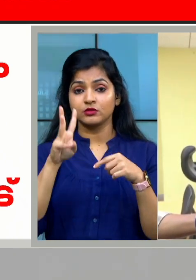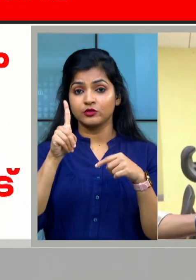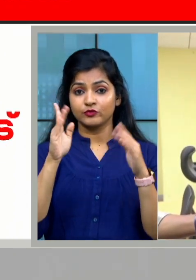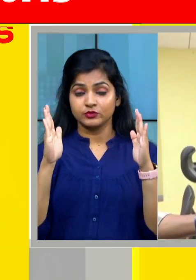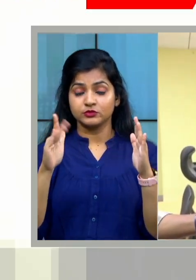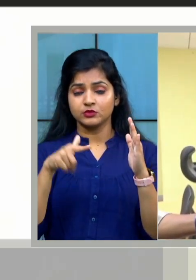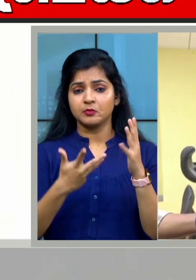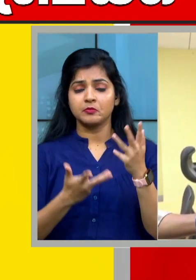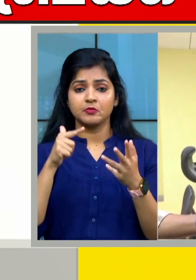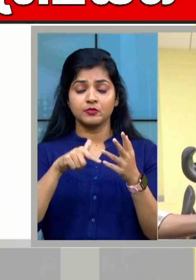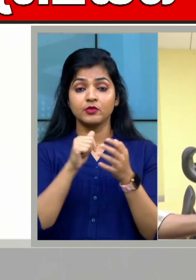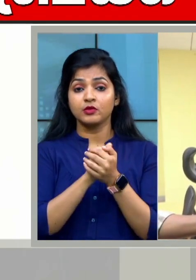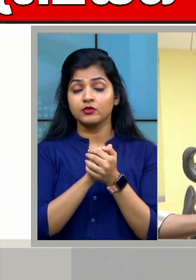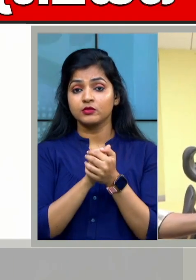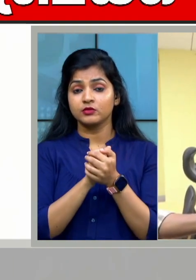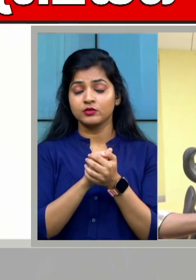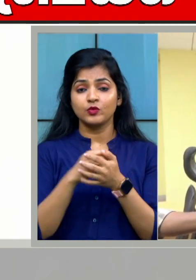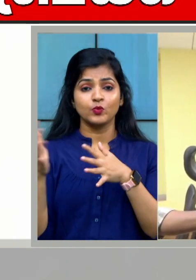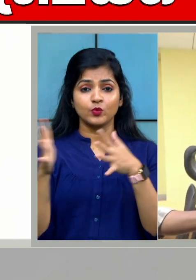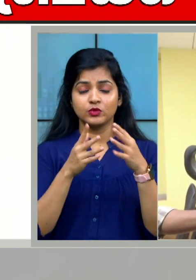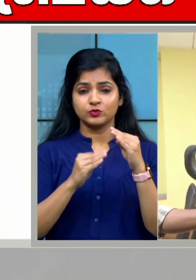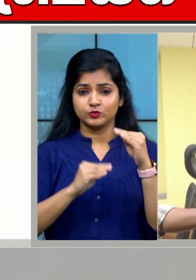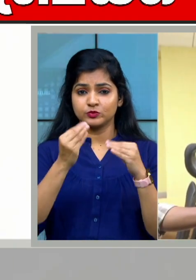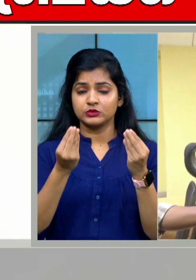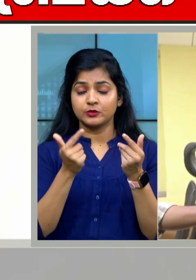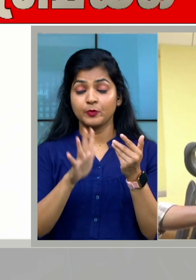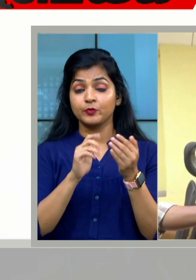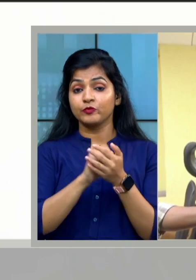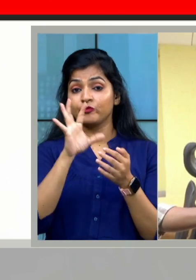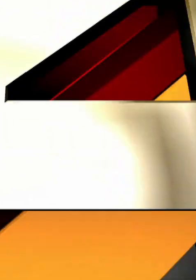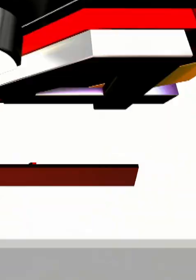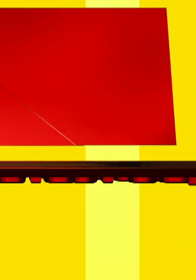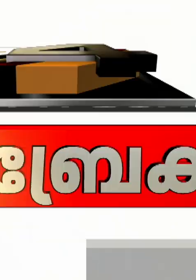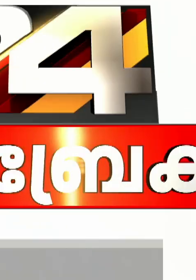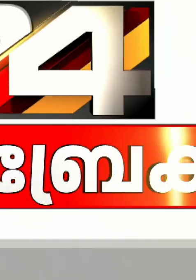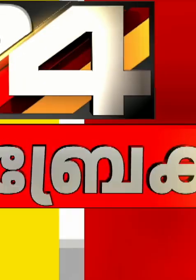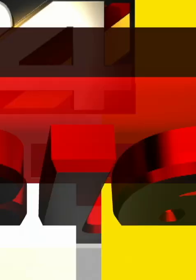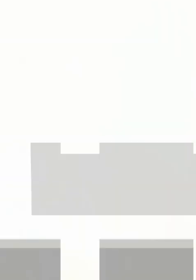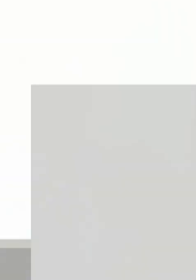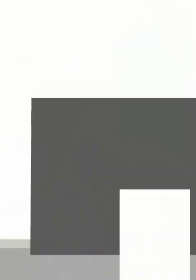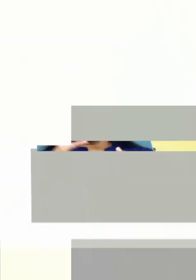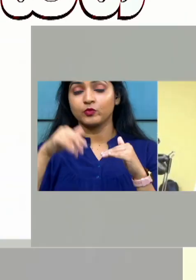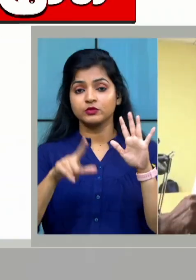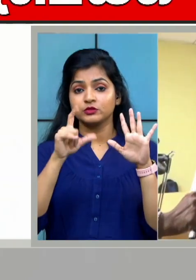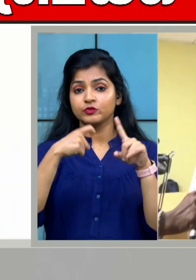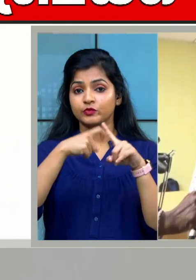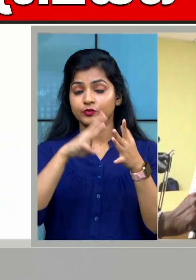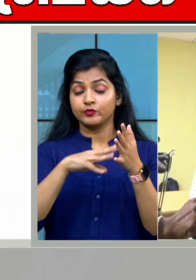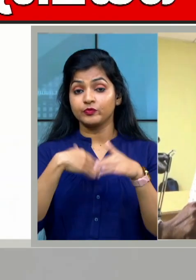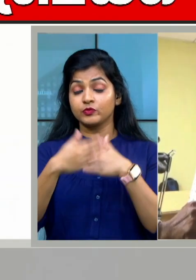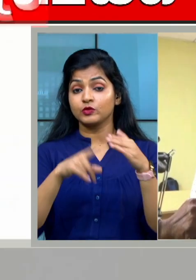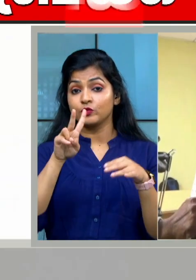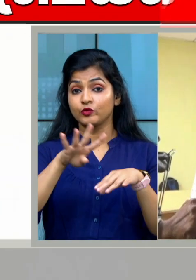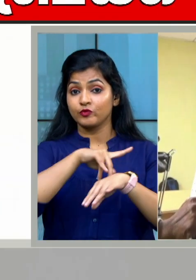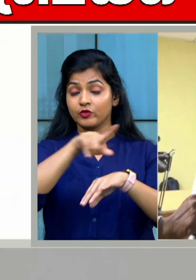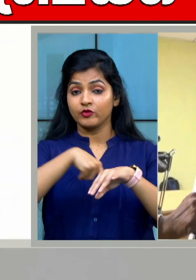can expect the speed will slightly increase, and it will be 50 to 60, gusting to 70 km/h. Next to 24 hours, Delta districts